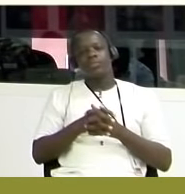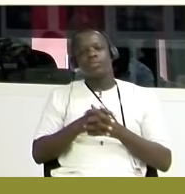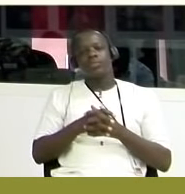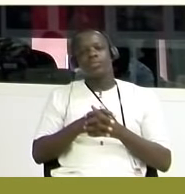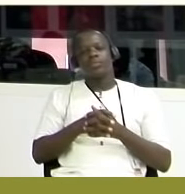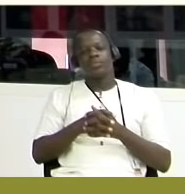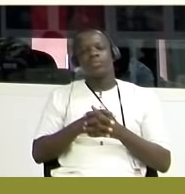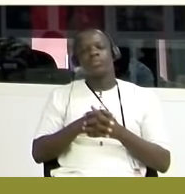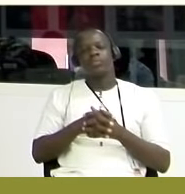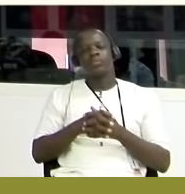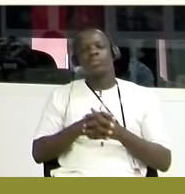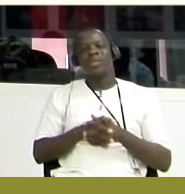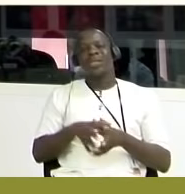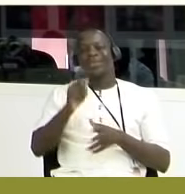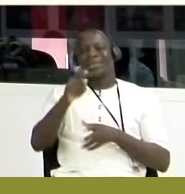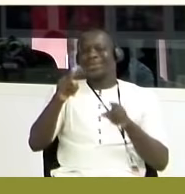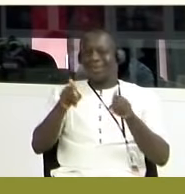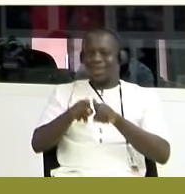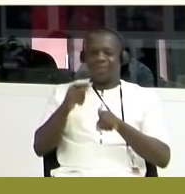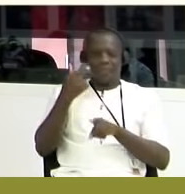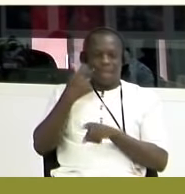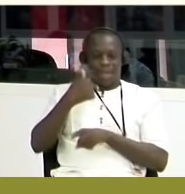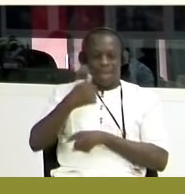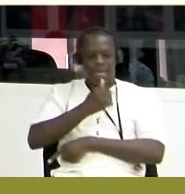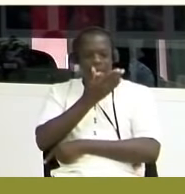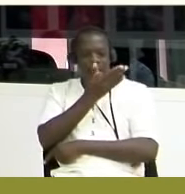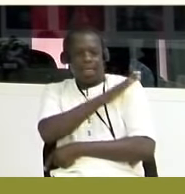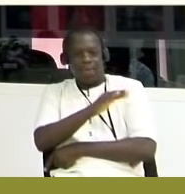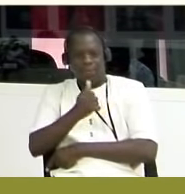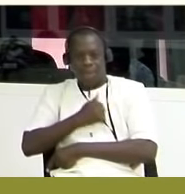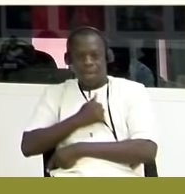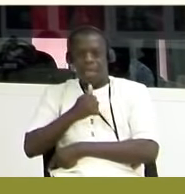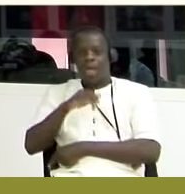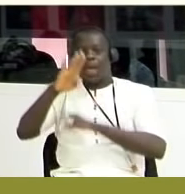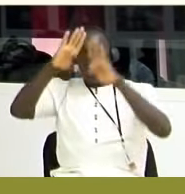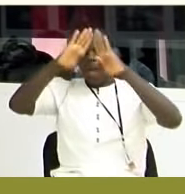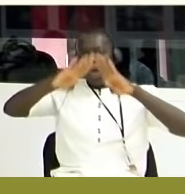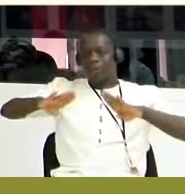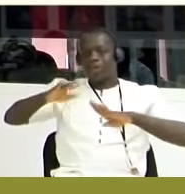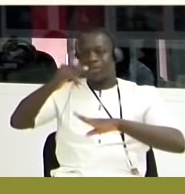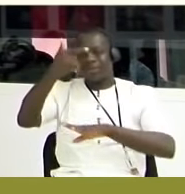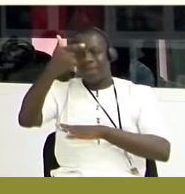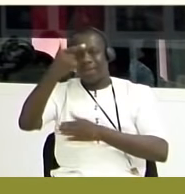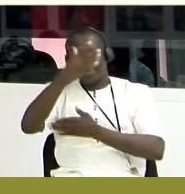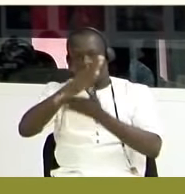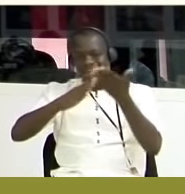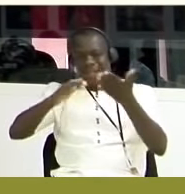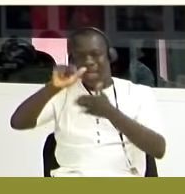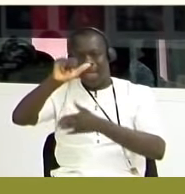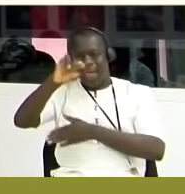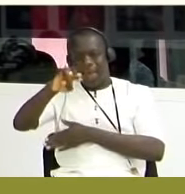at 7:30 a.m. and going to the office, of course, and